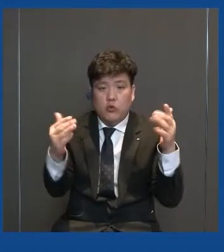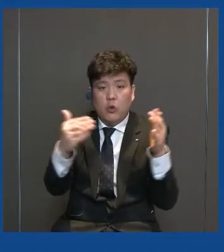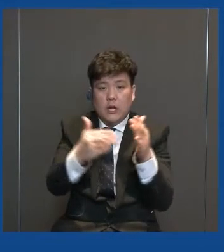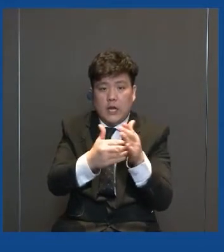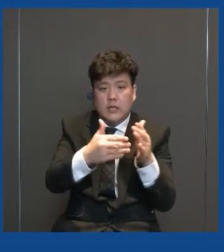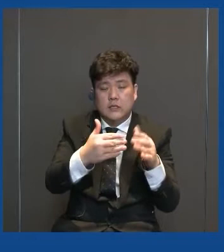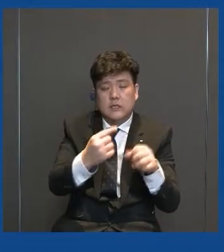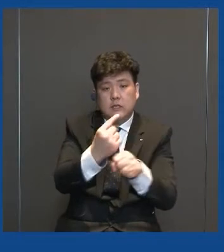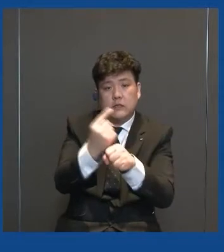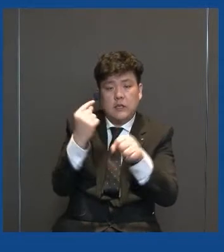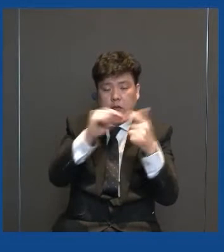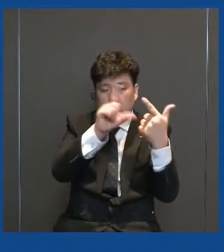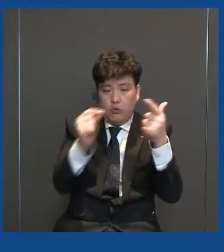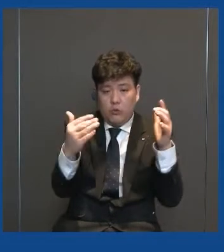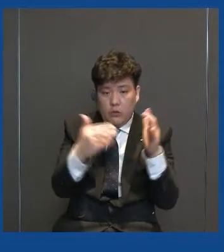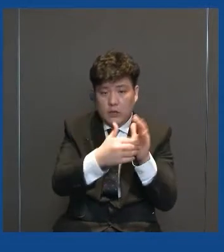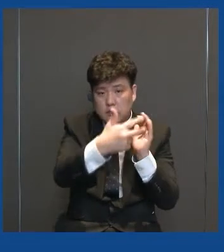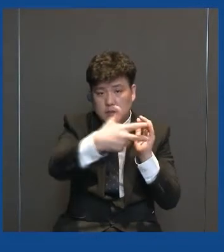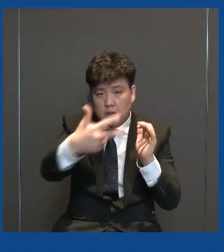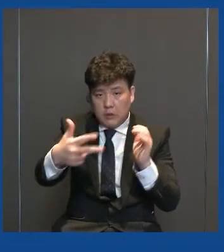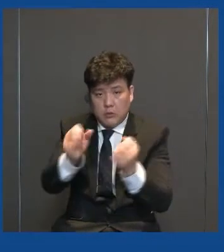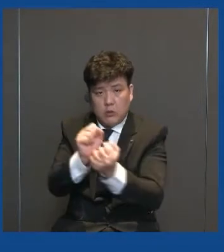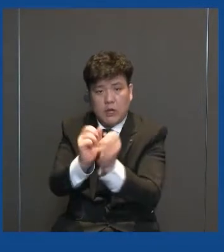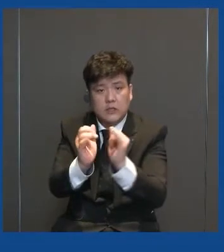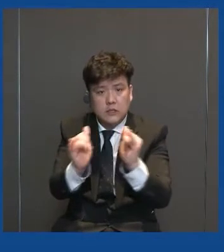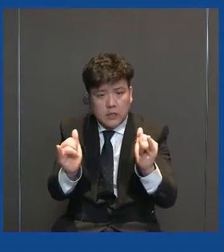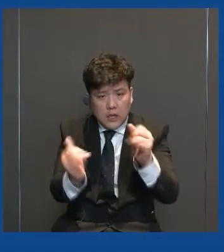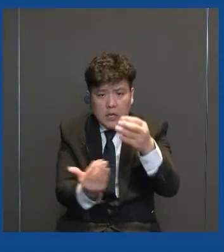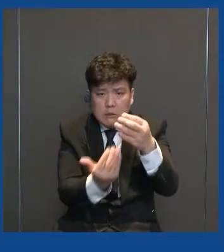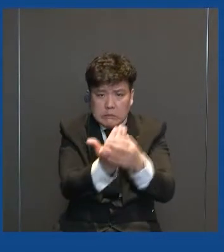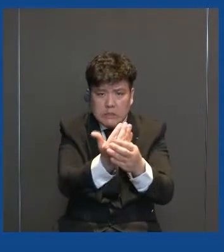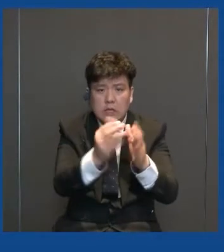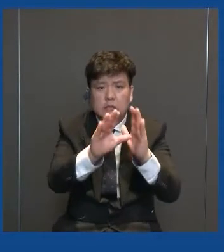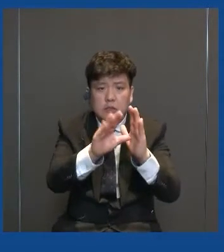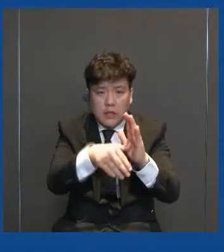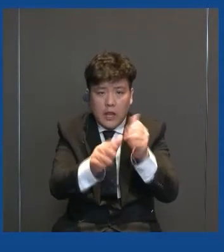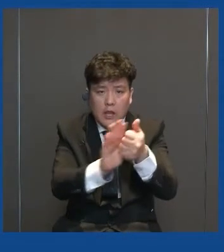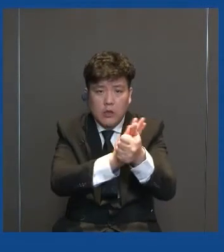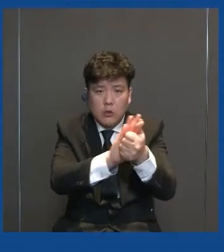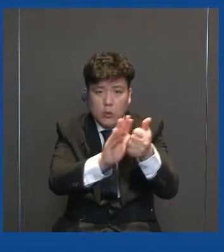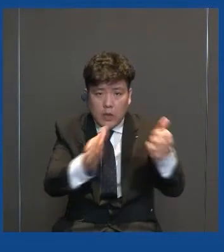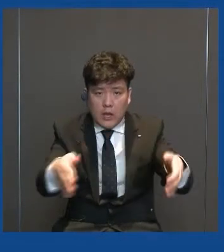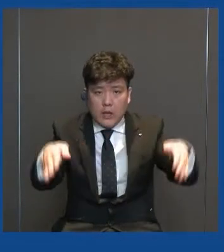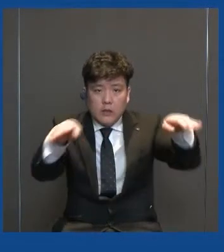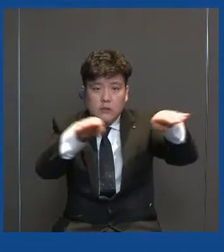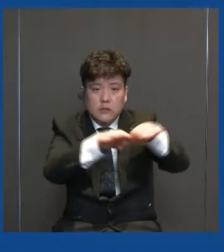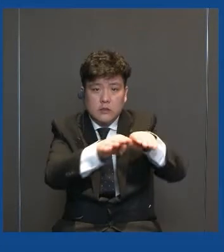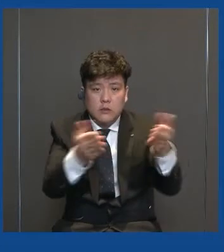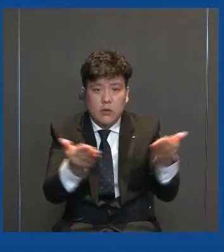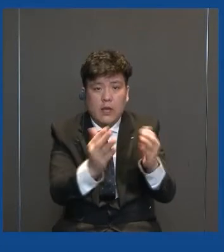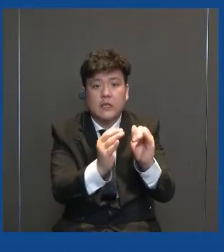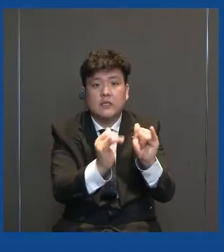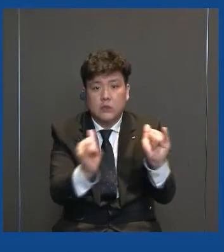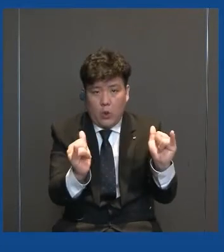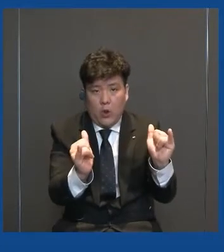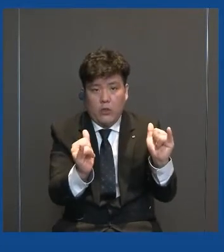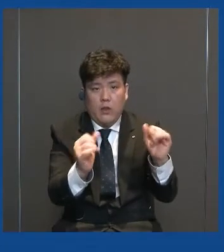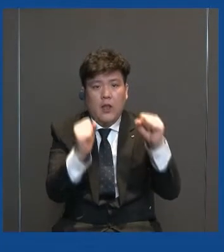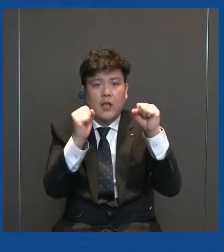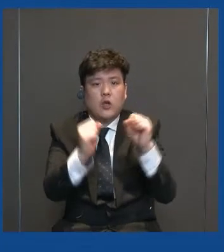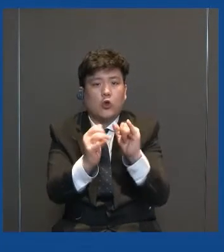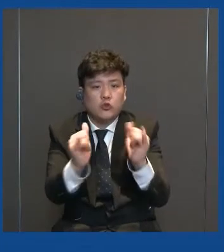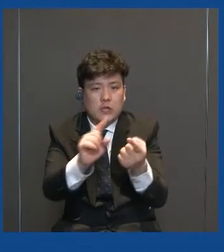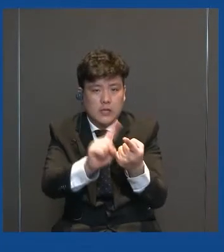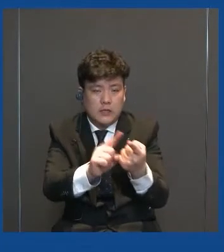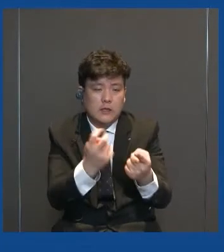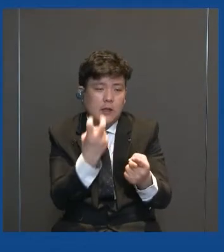case was detected. However, the fact that almost every third COVID-19 death occurred in a nursing home in